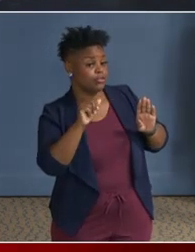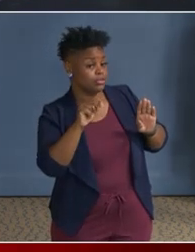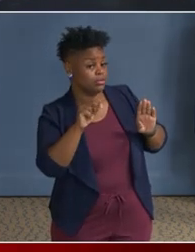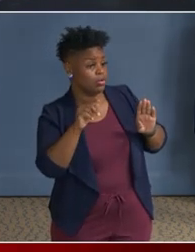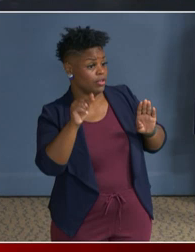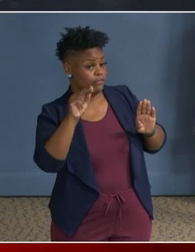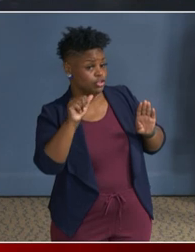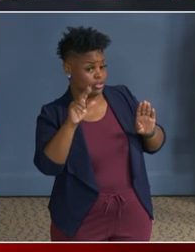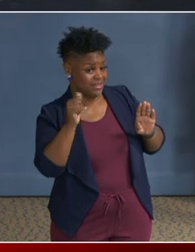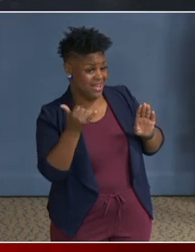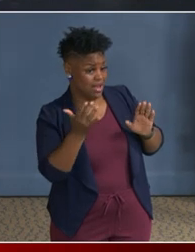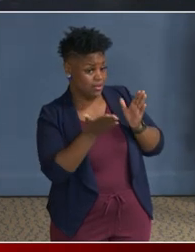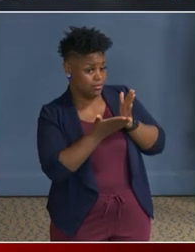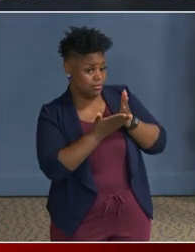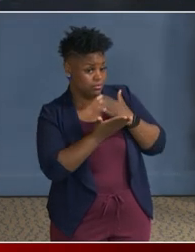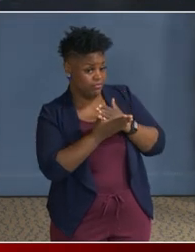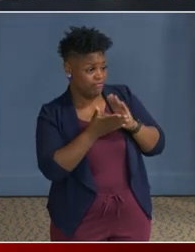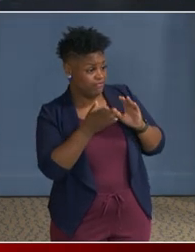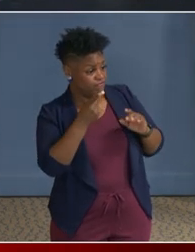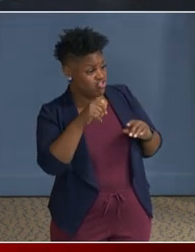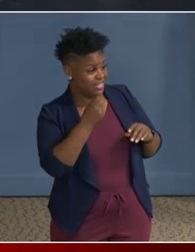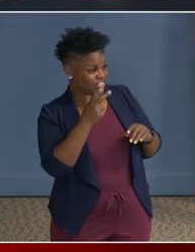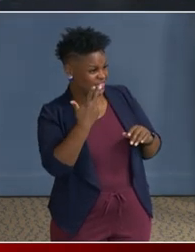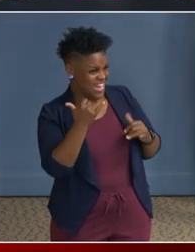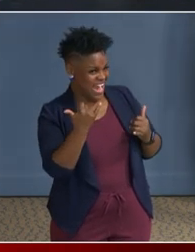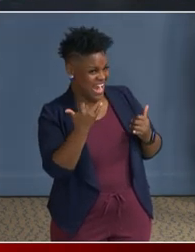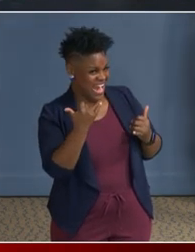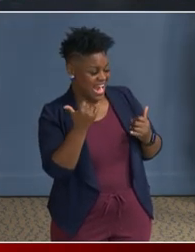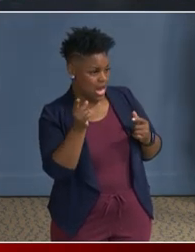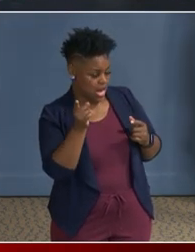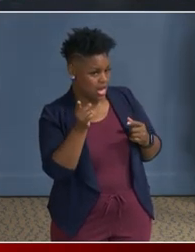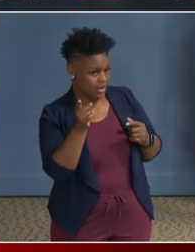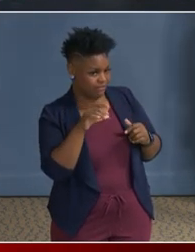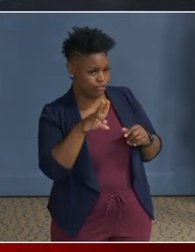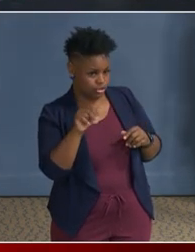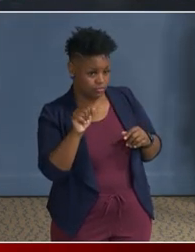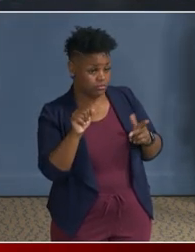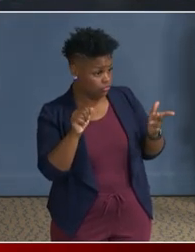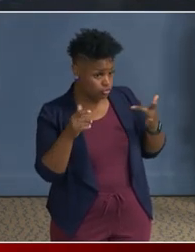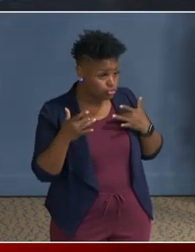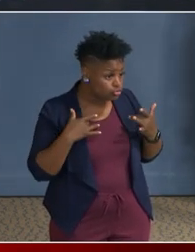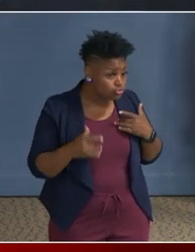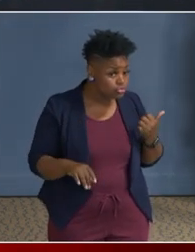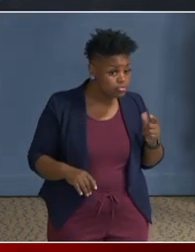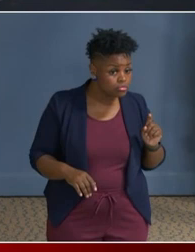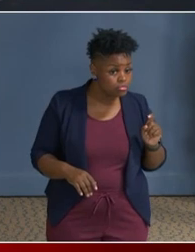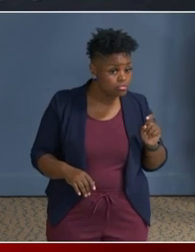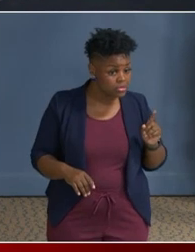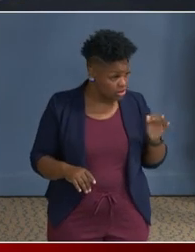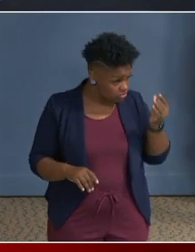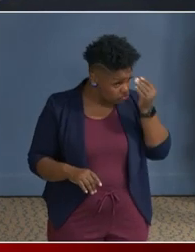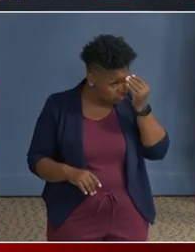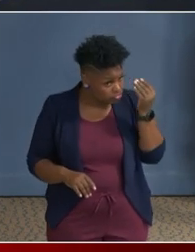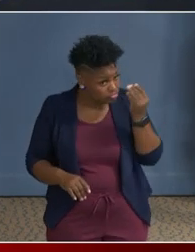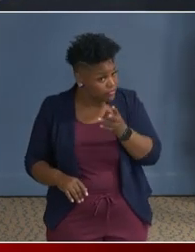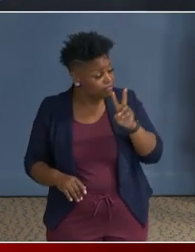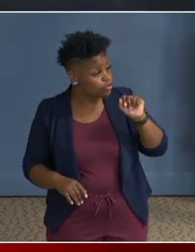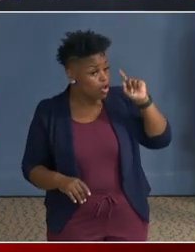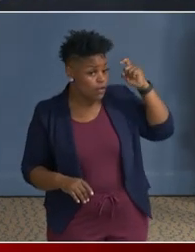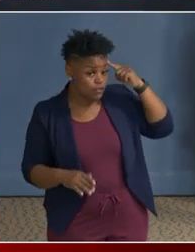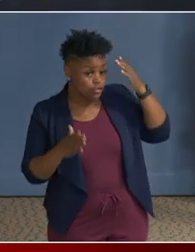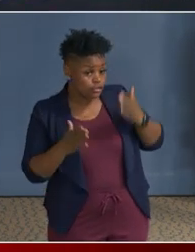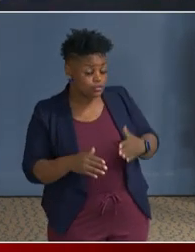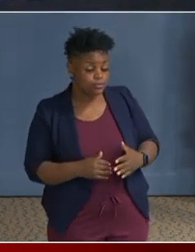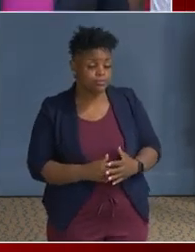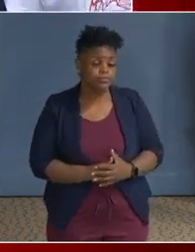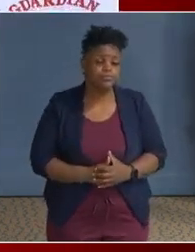phase 3 today. If you have concerns, and if so, if you've expressed them to the governor of Virginia. And Mark, if I could